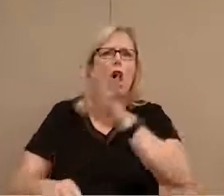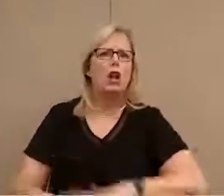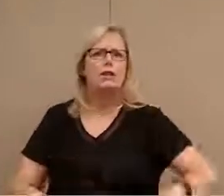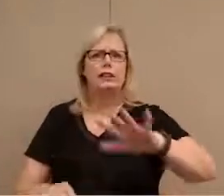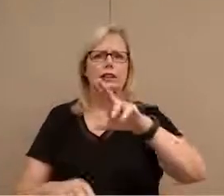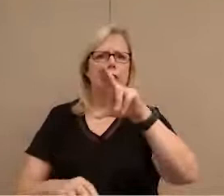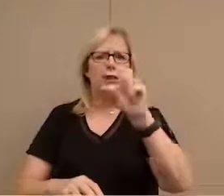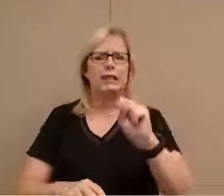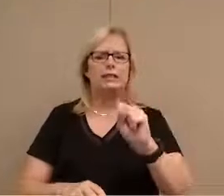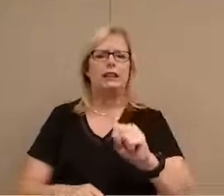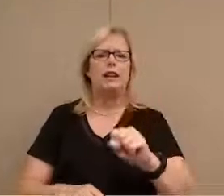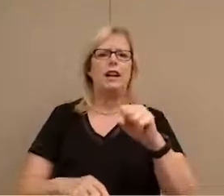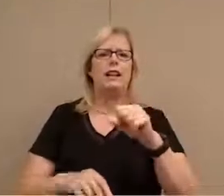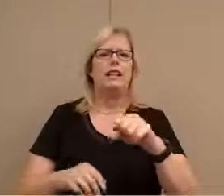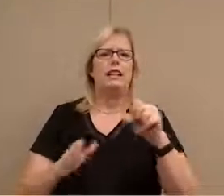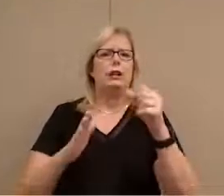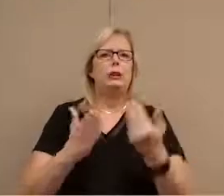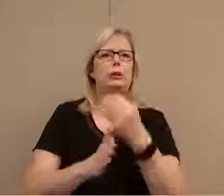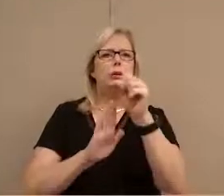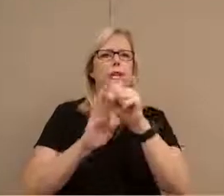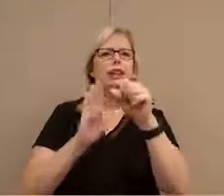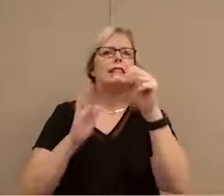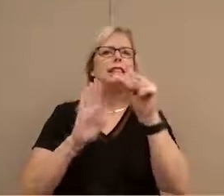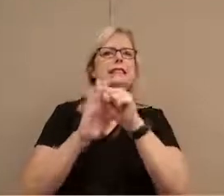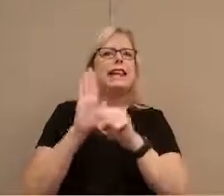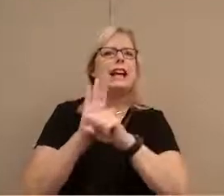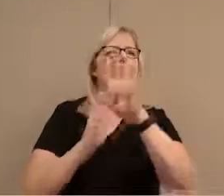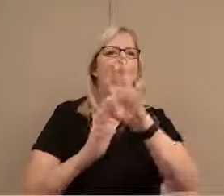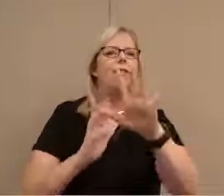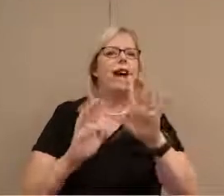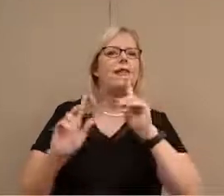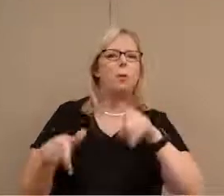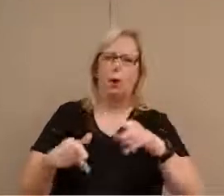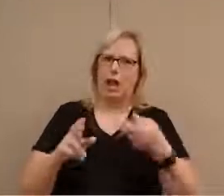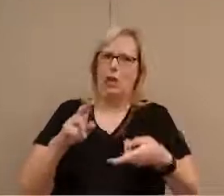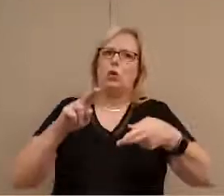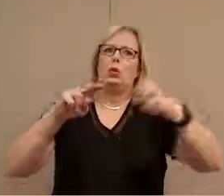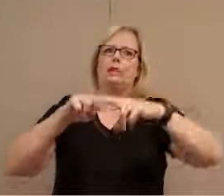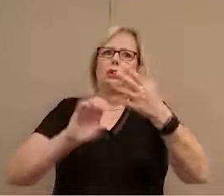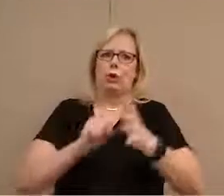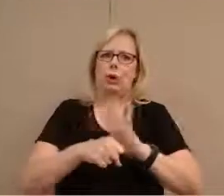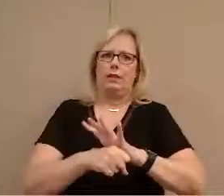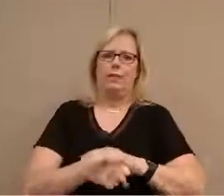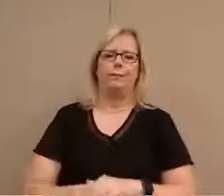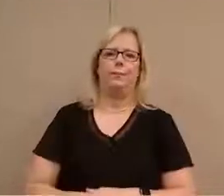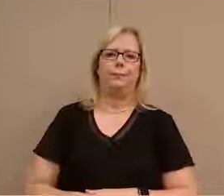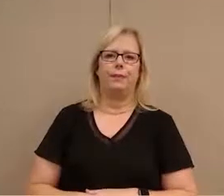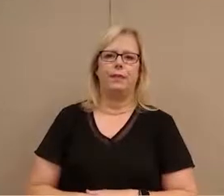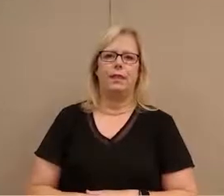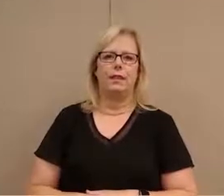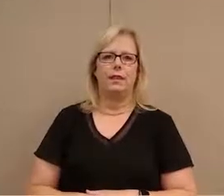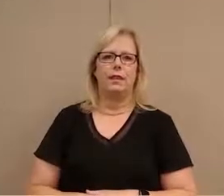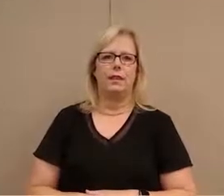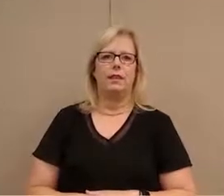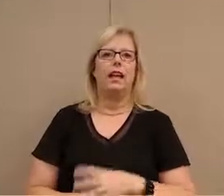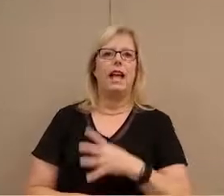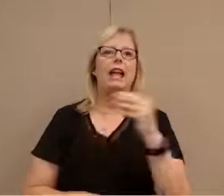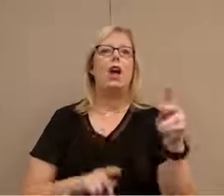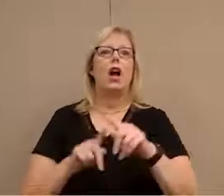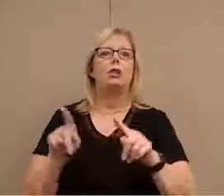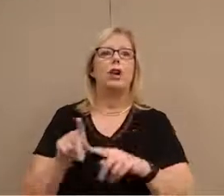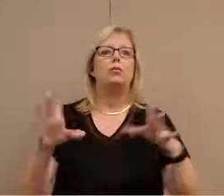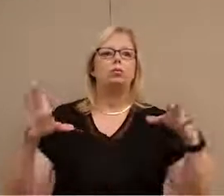country, 45 states are reporting that there is an uptick on COVID-19 infection.